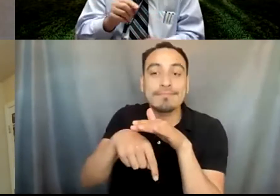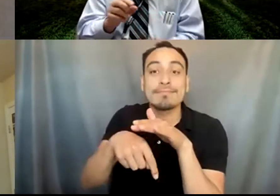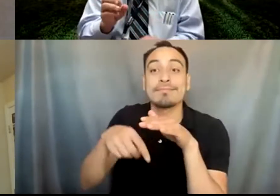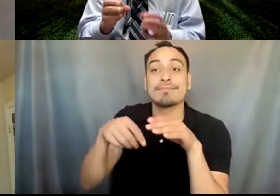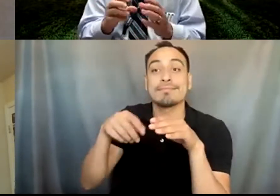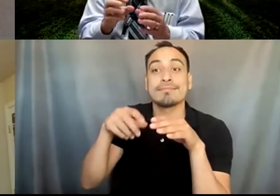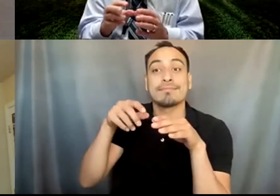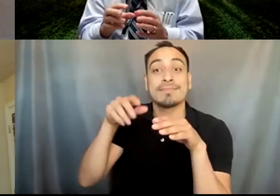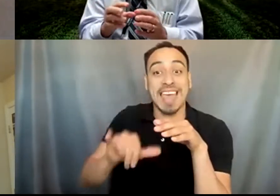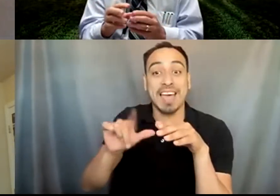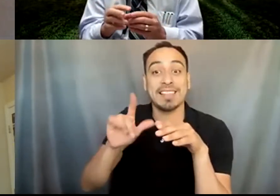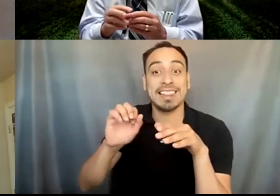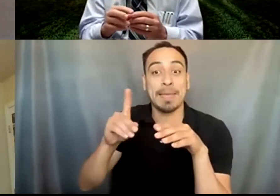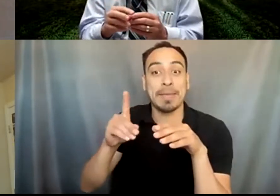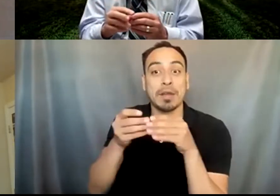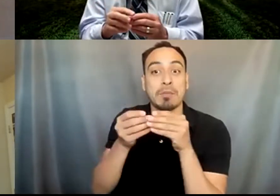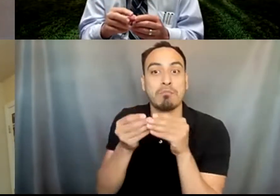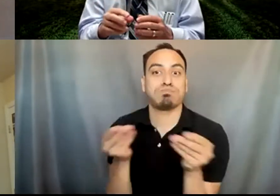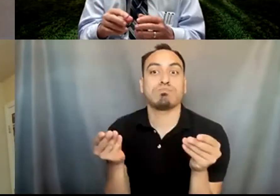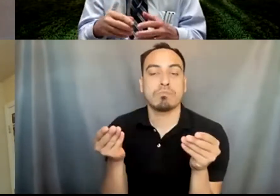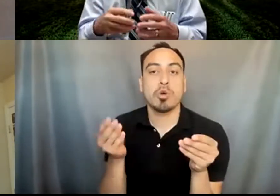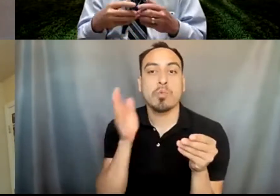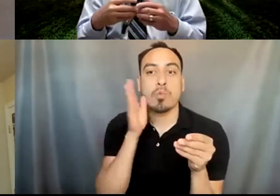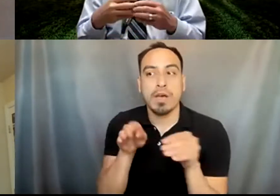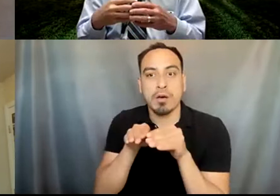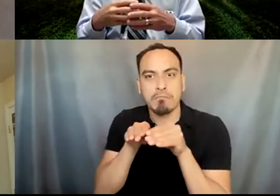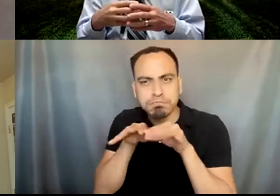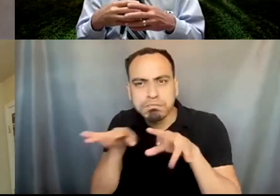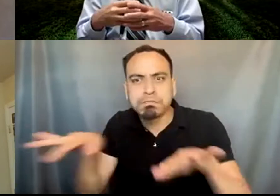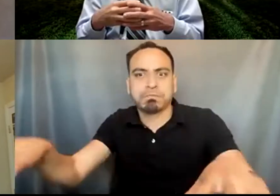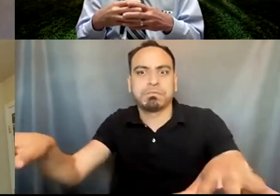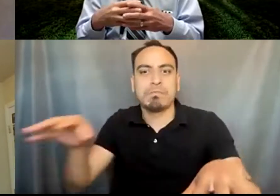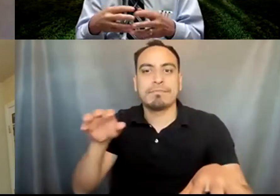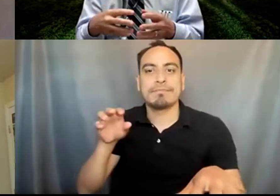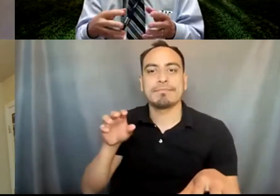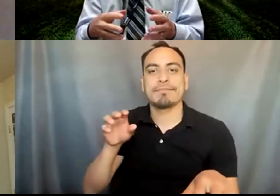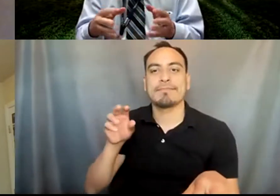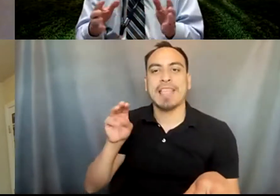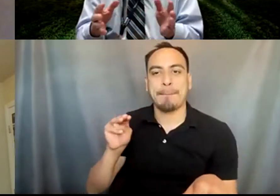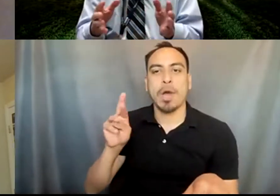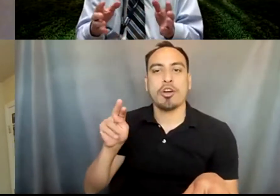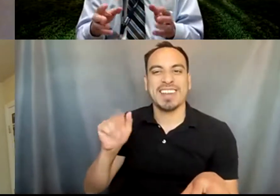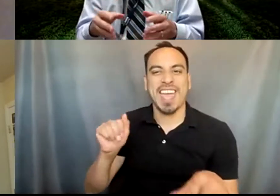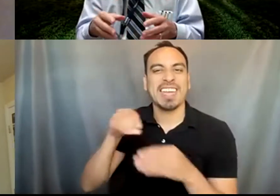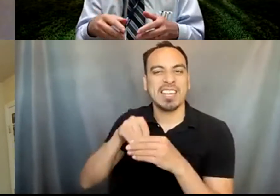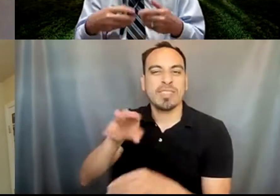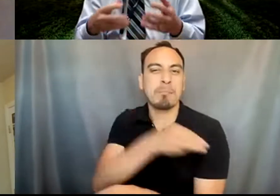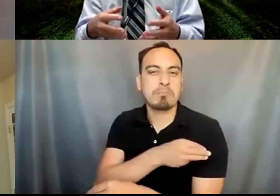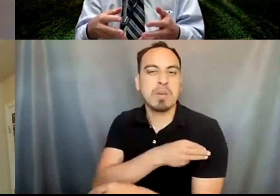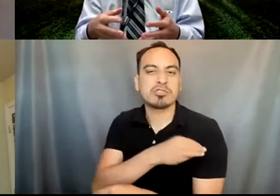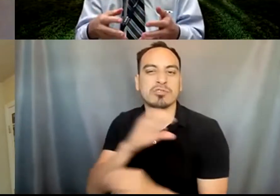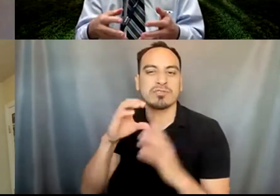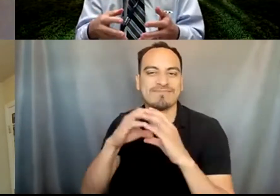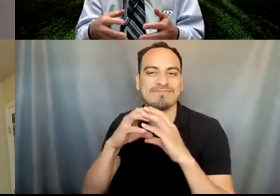the RNA into one of the muscle cells. And then once the muscle cell sees the RNA,